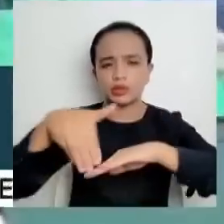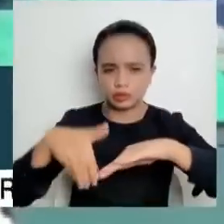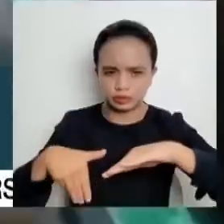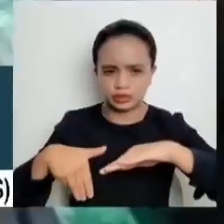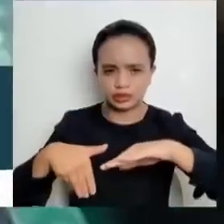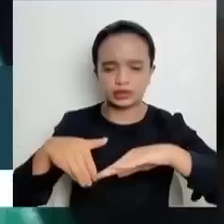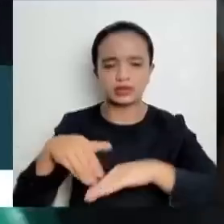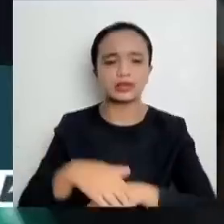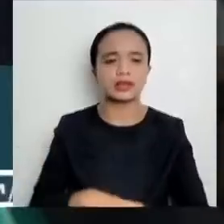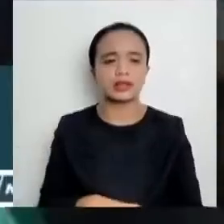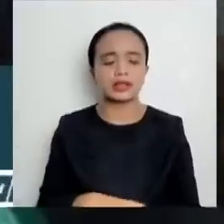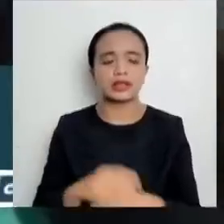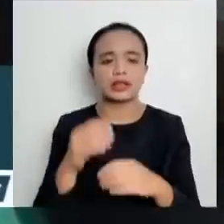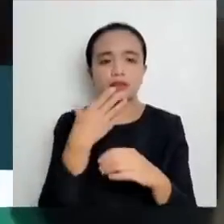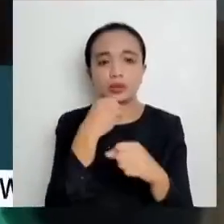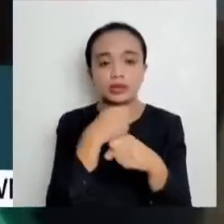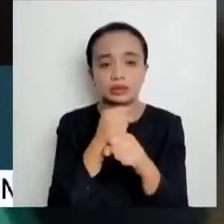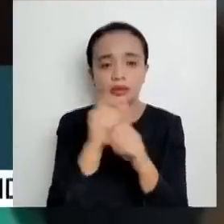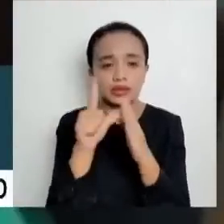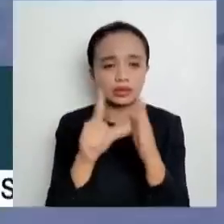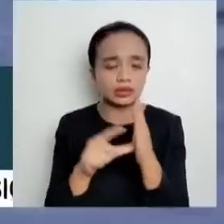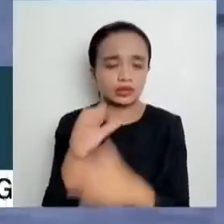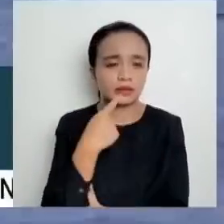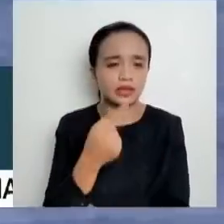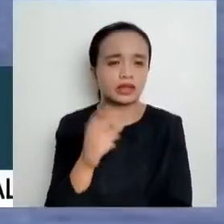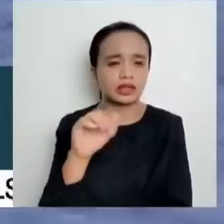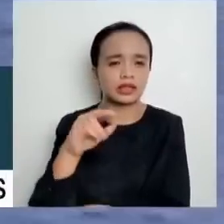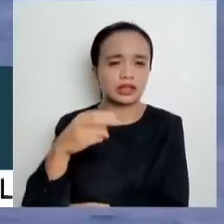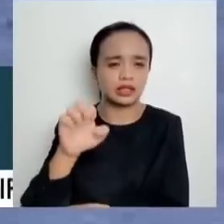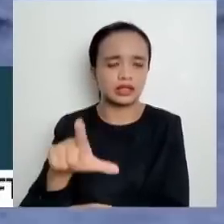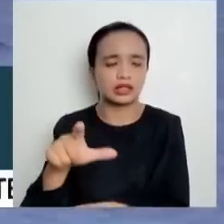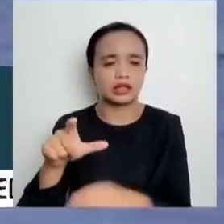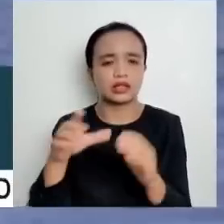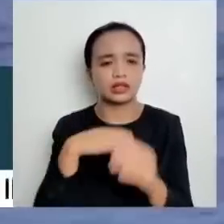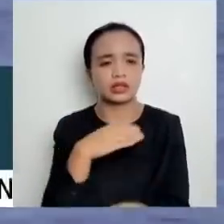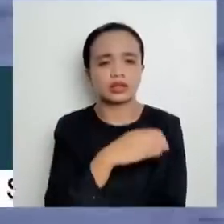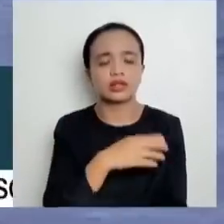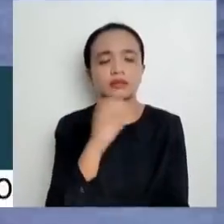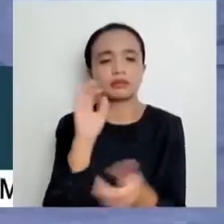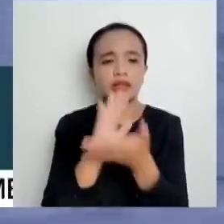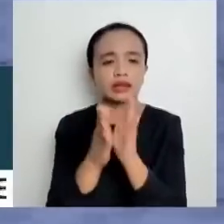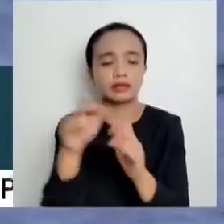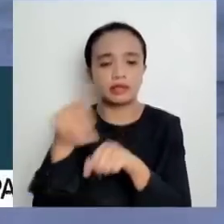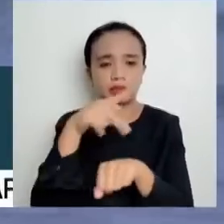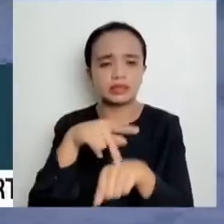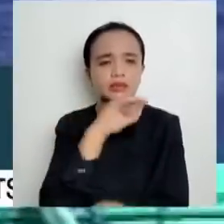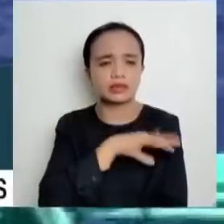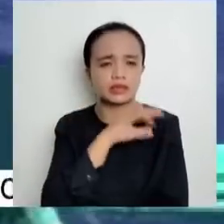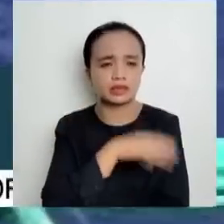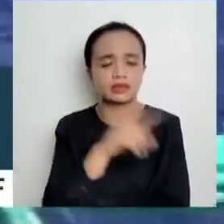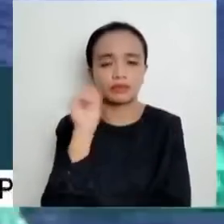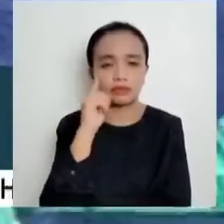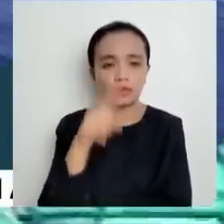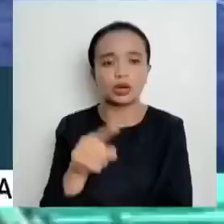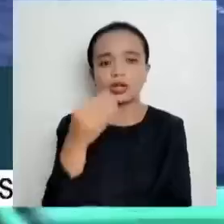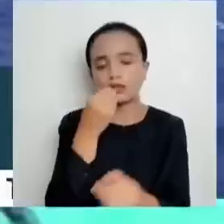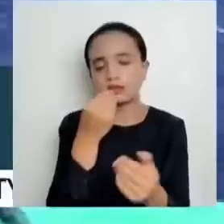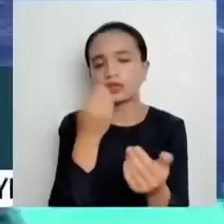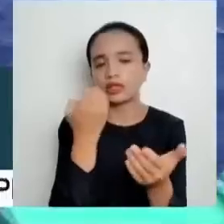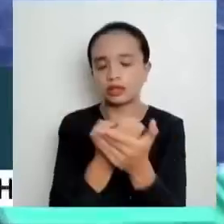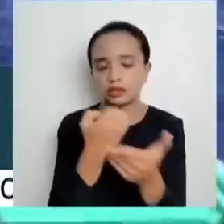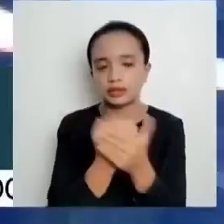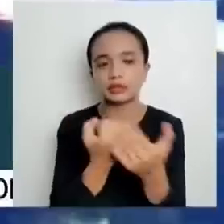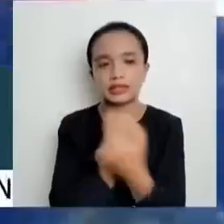zone. Lawmaker Rachel Arena said the measure will be beneficial in the country's pursuit of food and economic